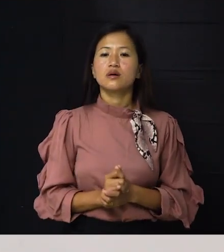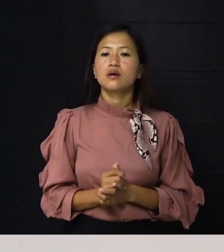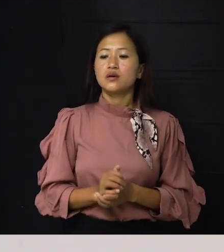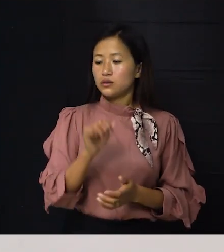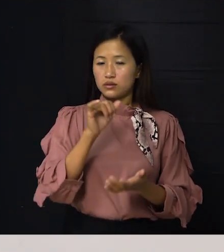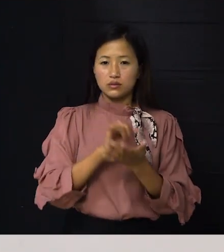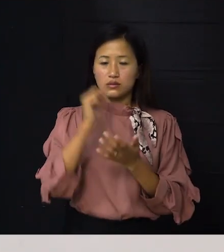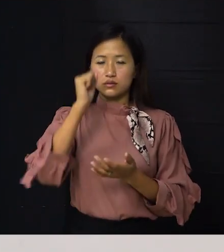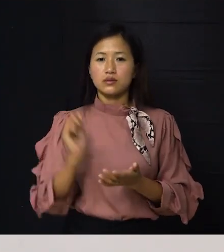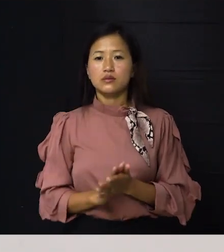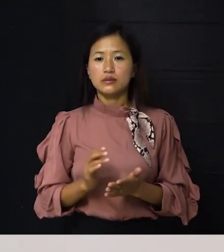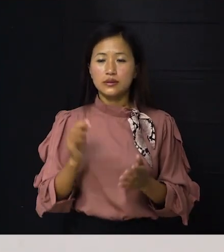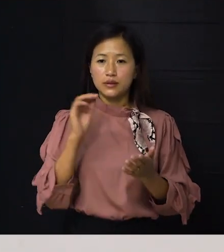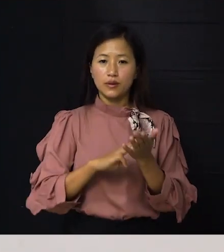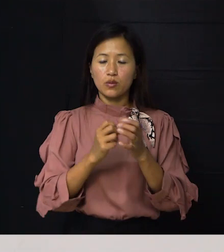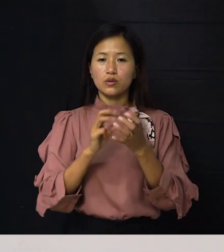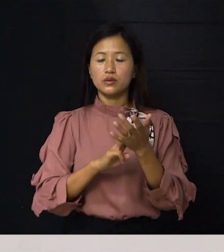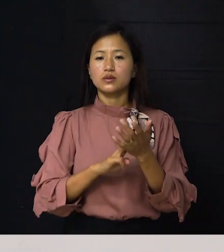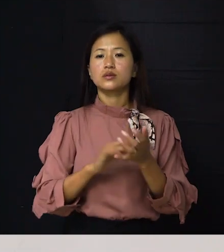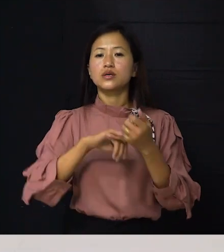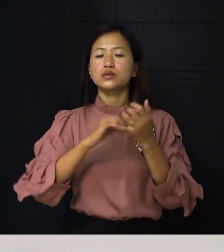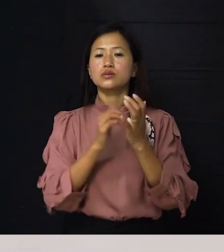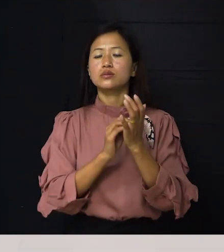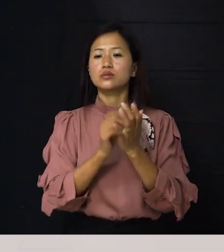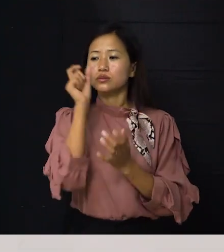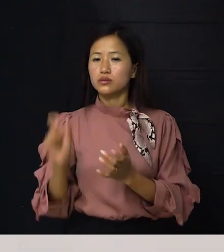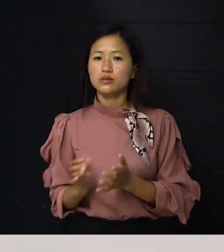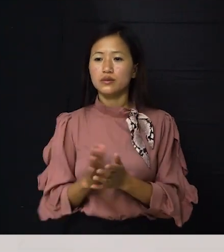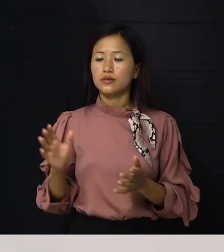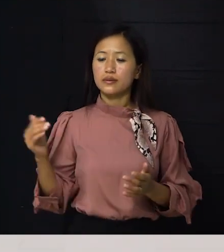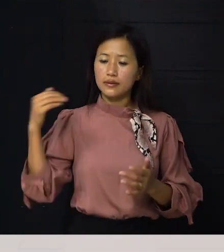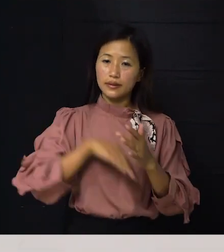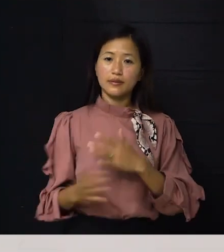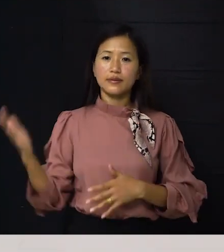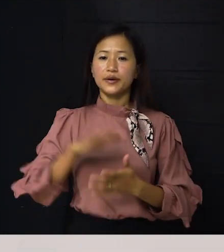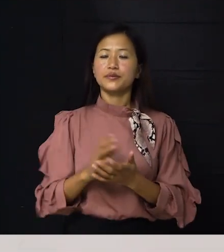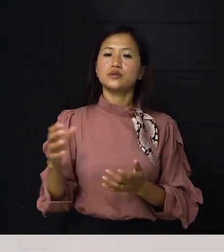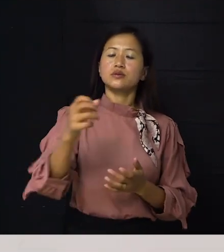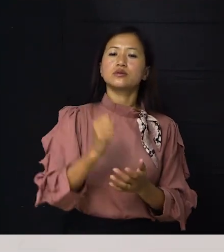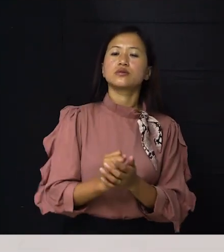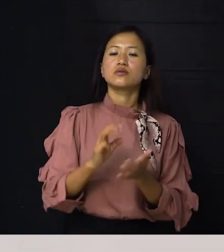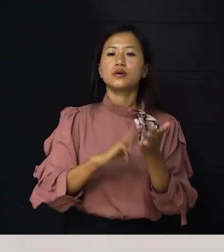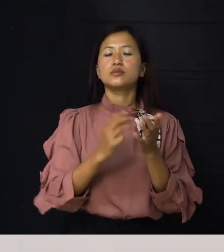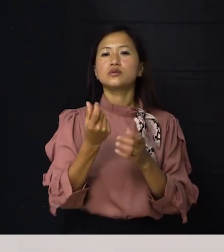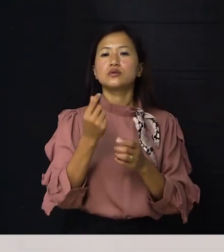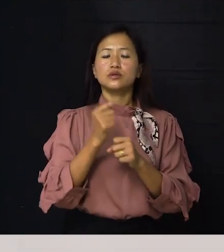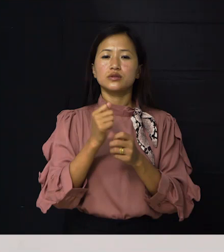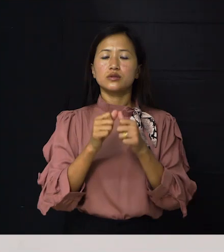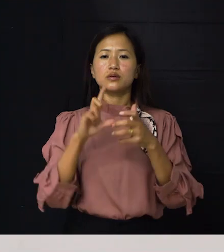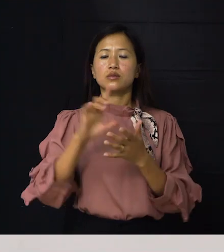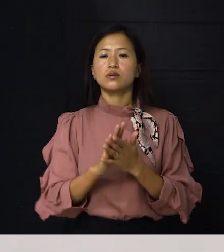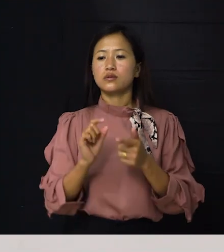So that in that moment, Sher Shah Suri came and took control over the Mughal Empire. So that time, the